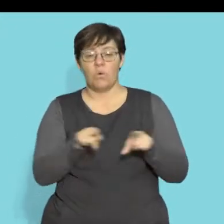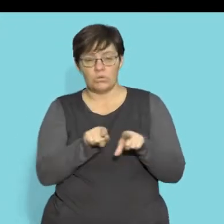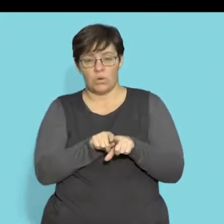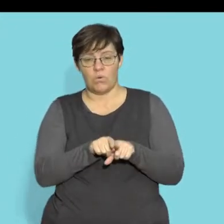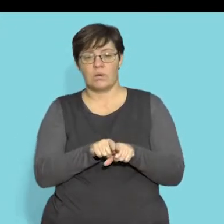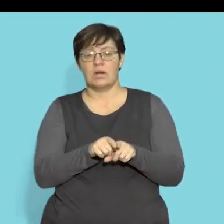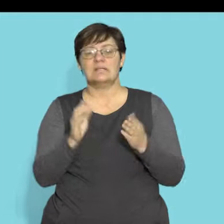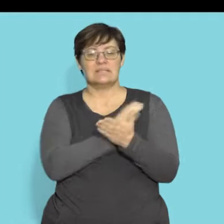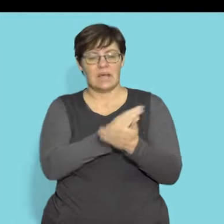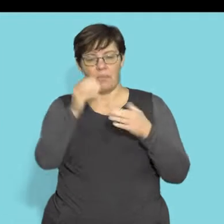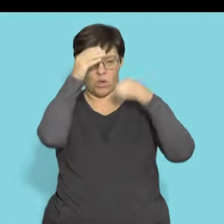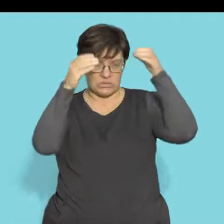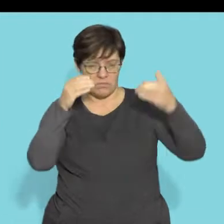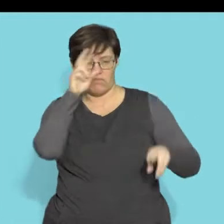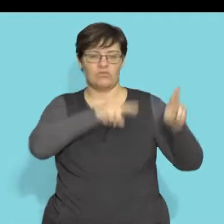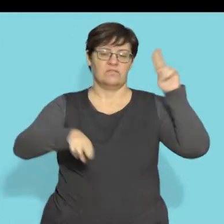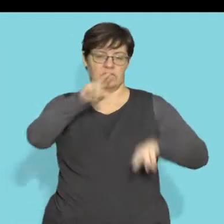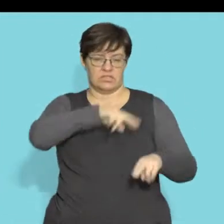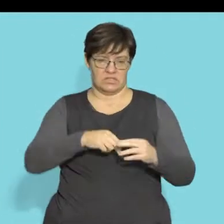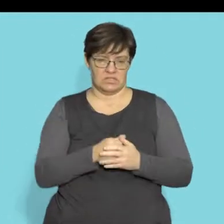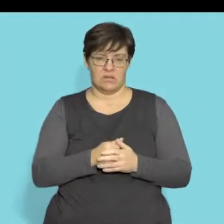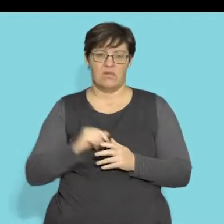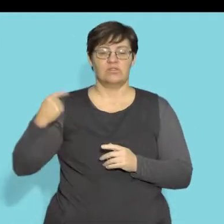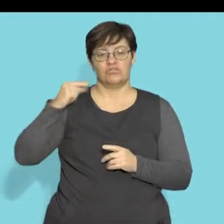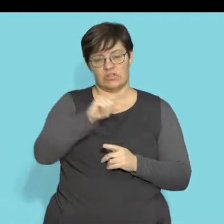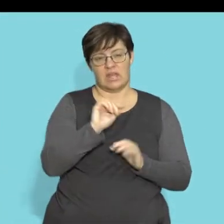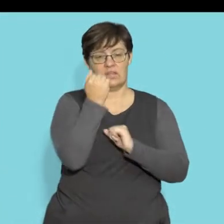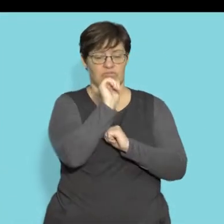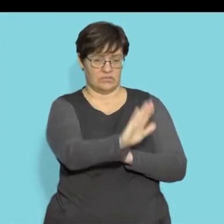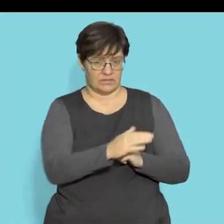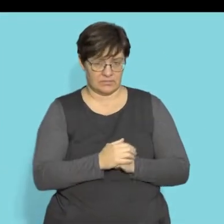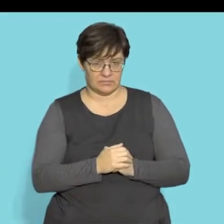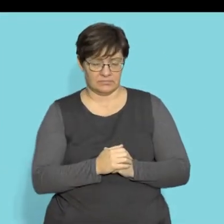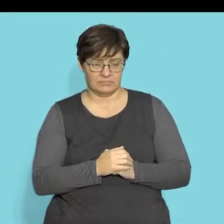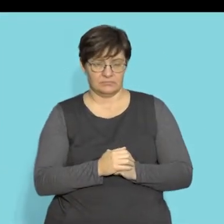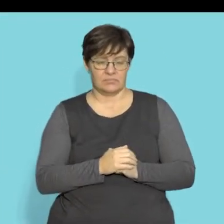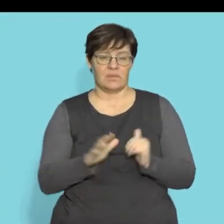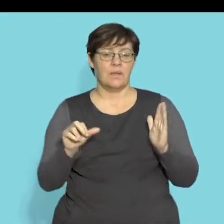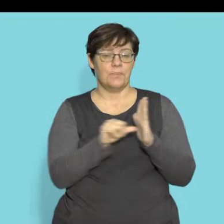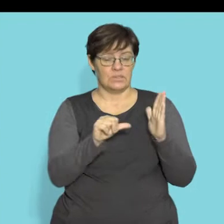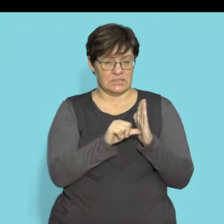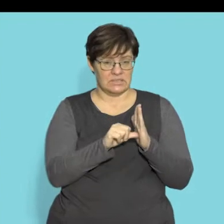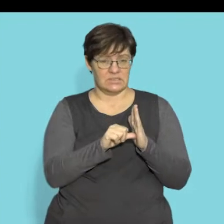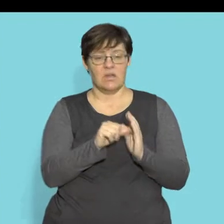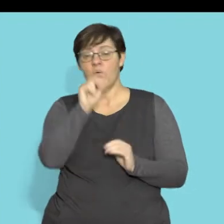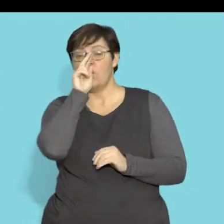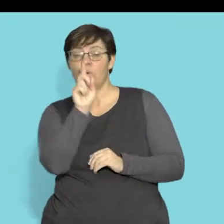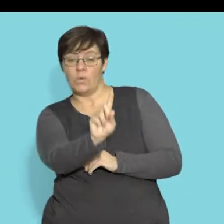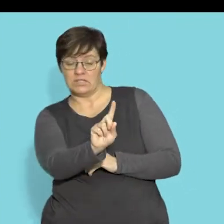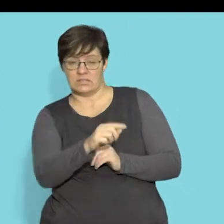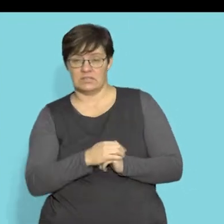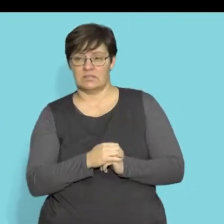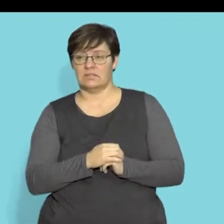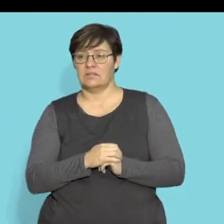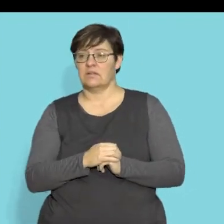going to unpack some concepts called revision on genetic engineering. So guys, it's important that when we look at this,